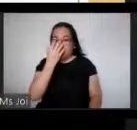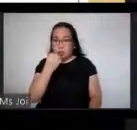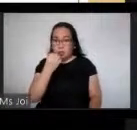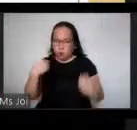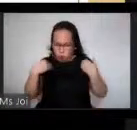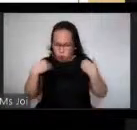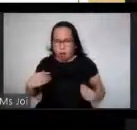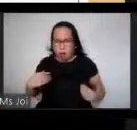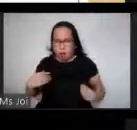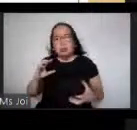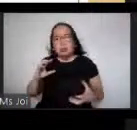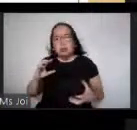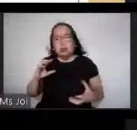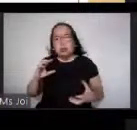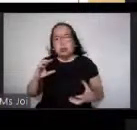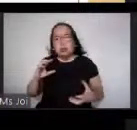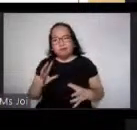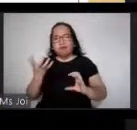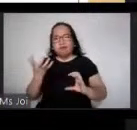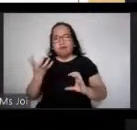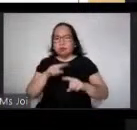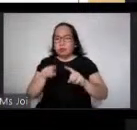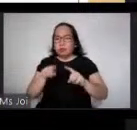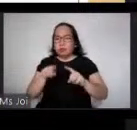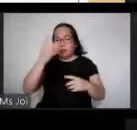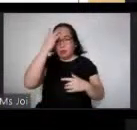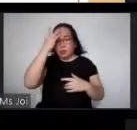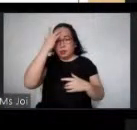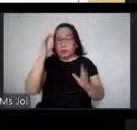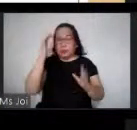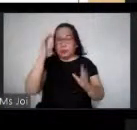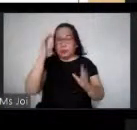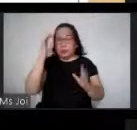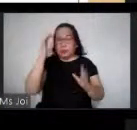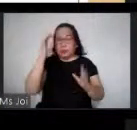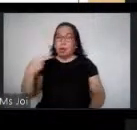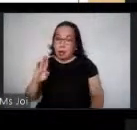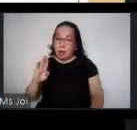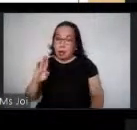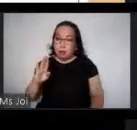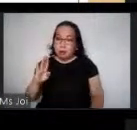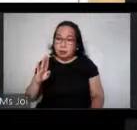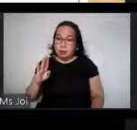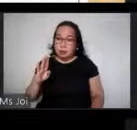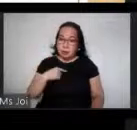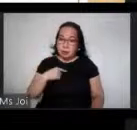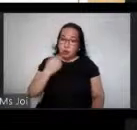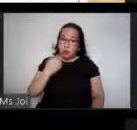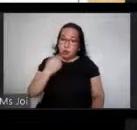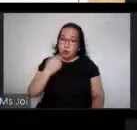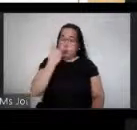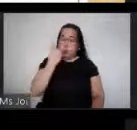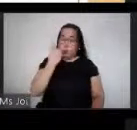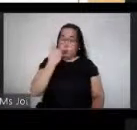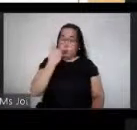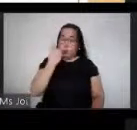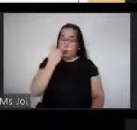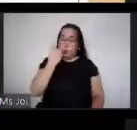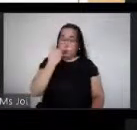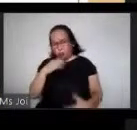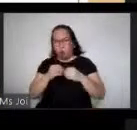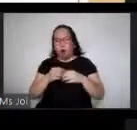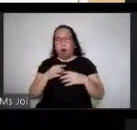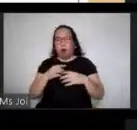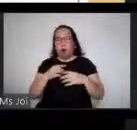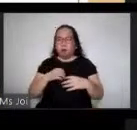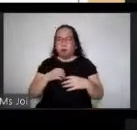pre-existing conditions such hypertension, kapag hindi ko na tingnan ng mabuti,